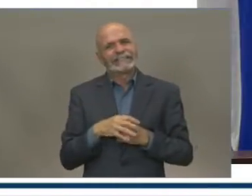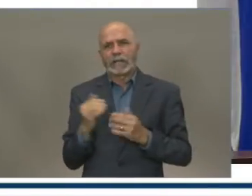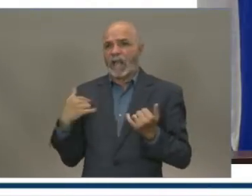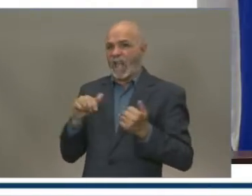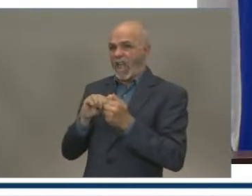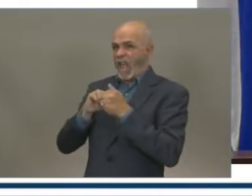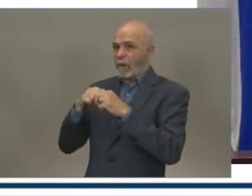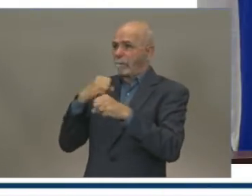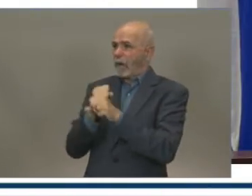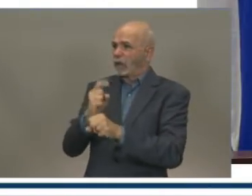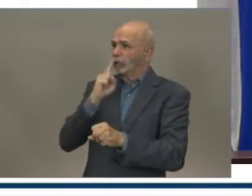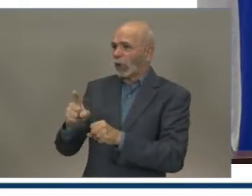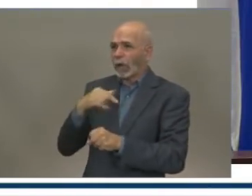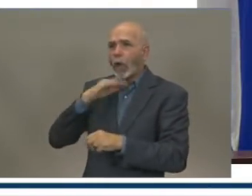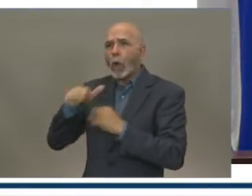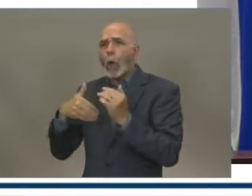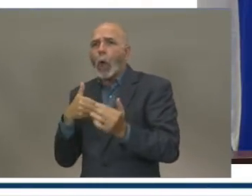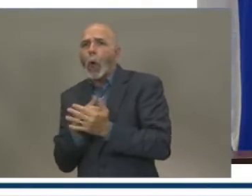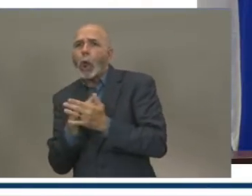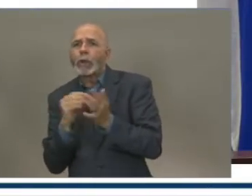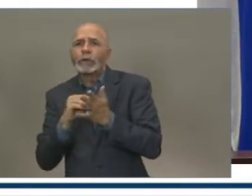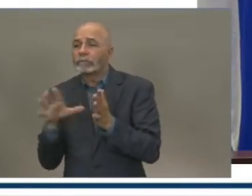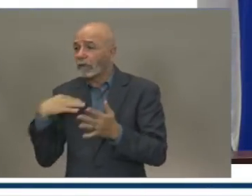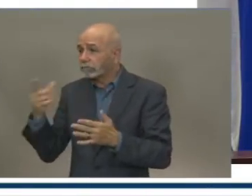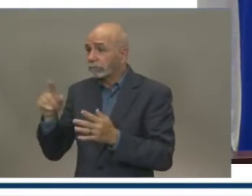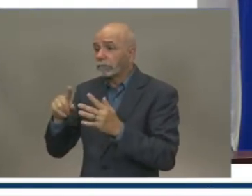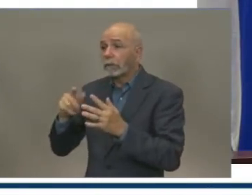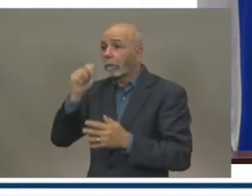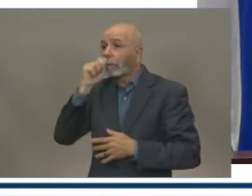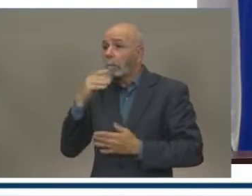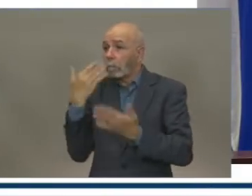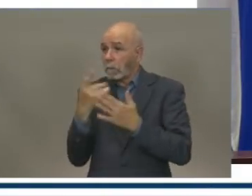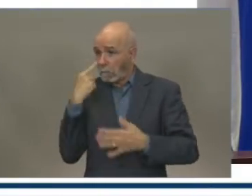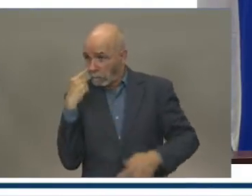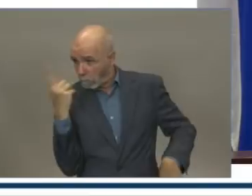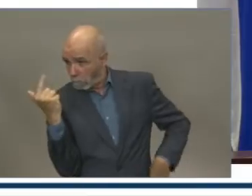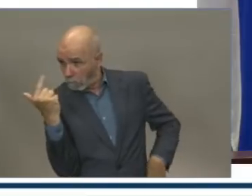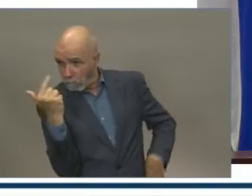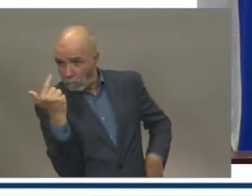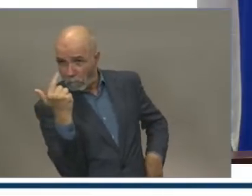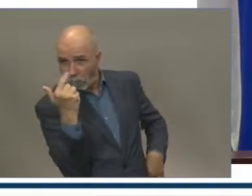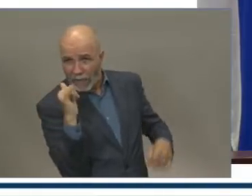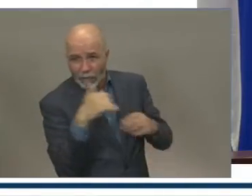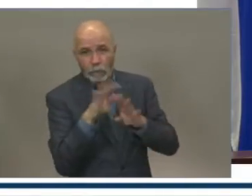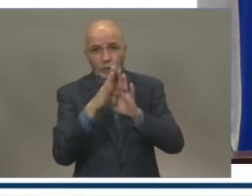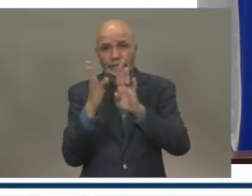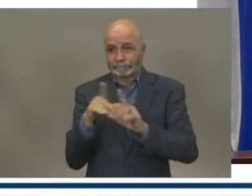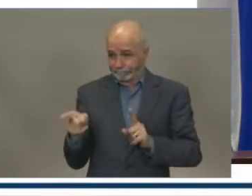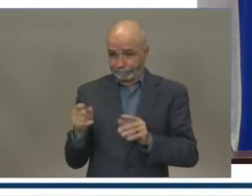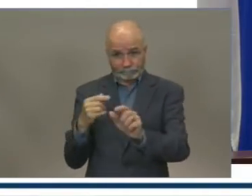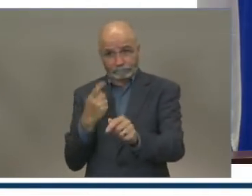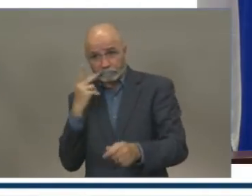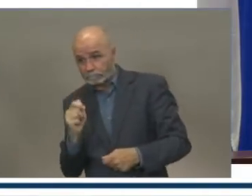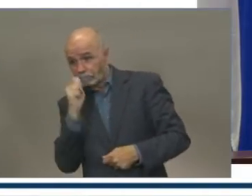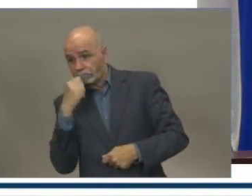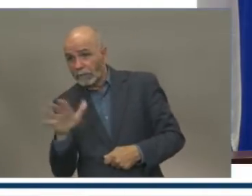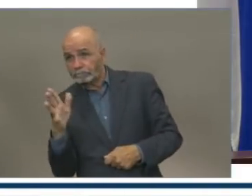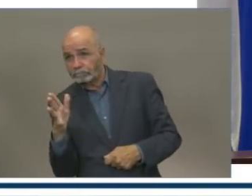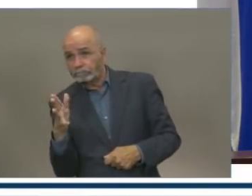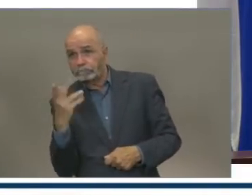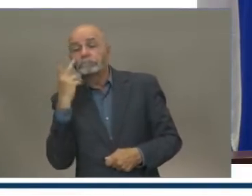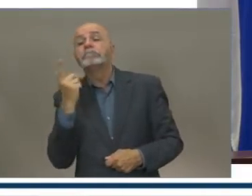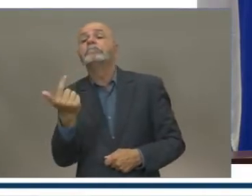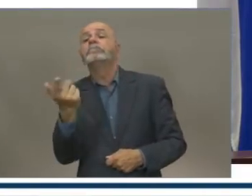get where is the proof of test coming from, and who is actually then going to stand there at the door and check that record? There's a lot